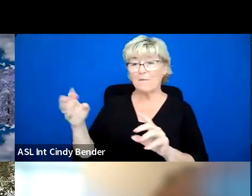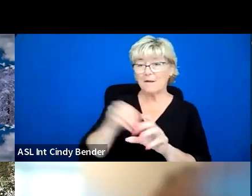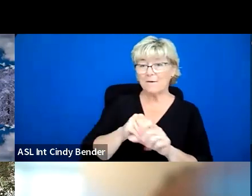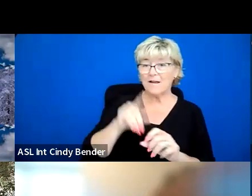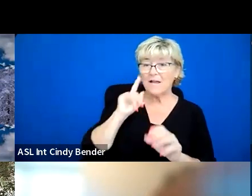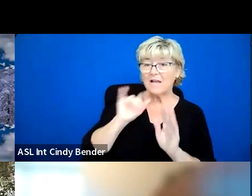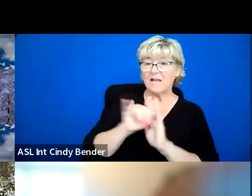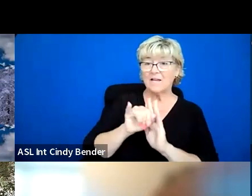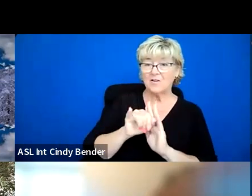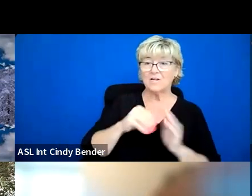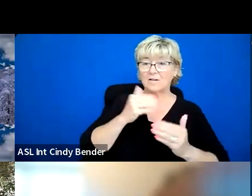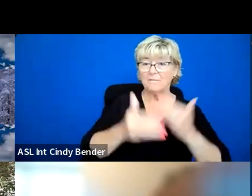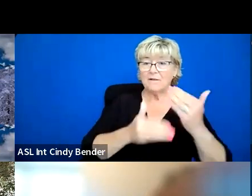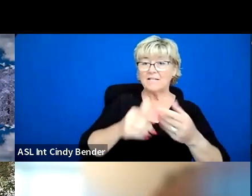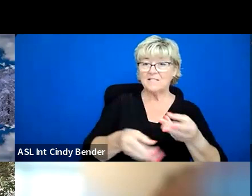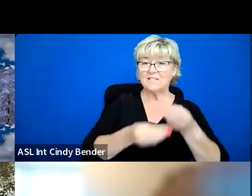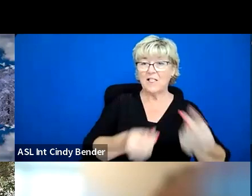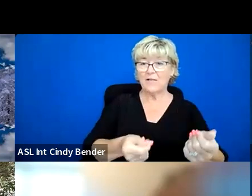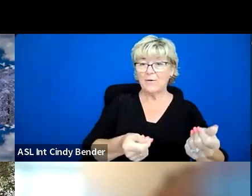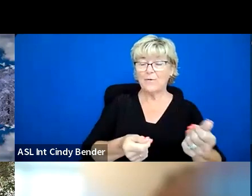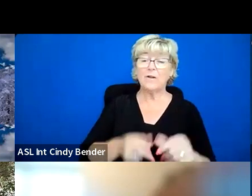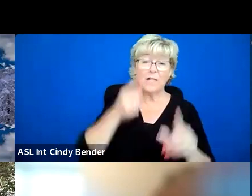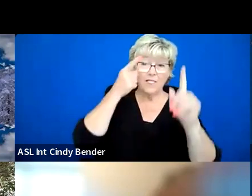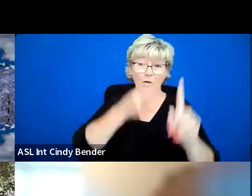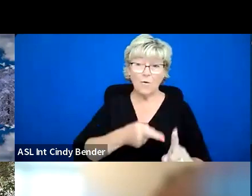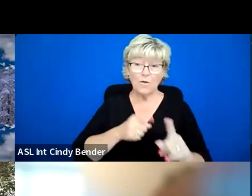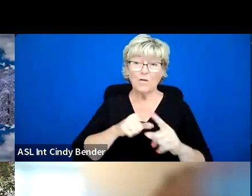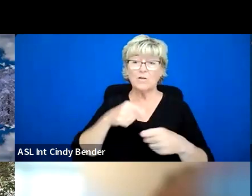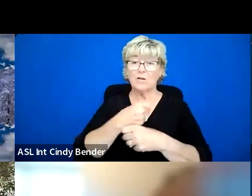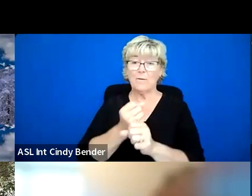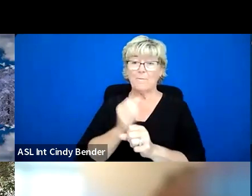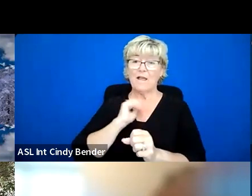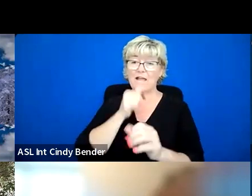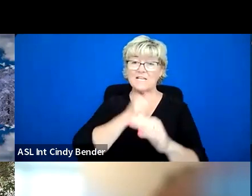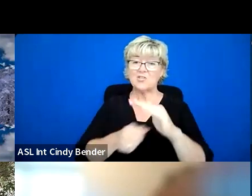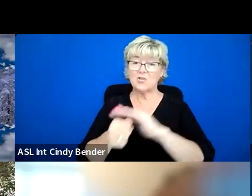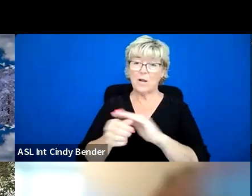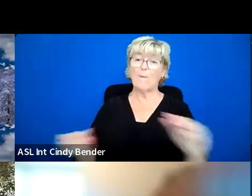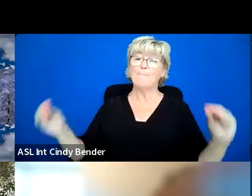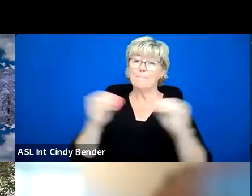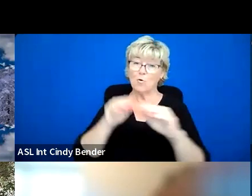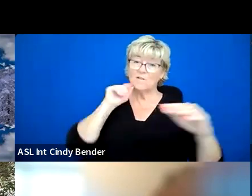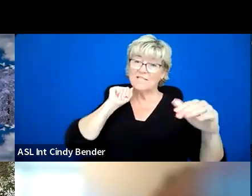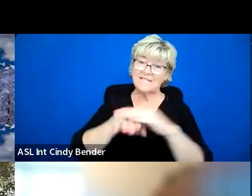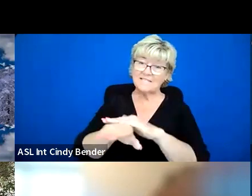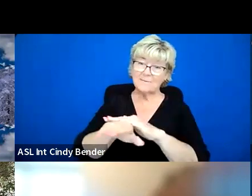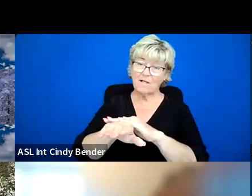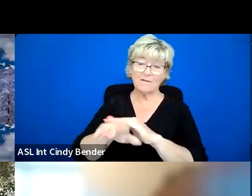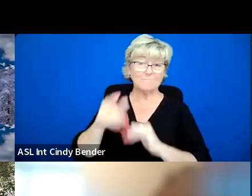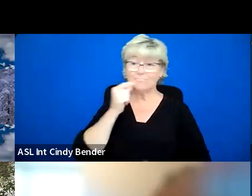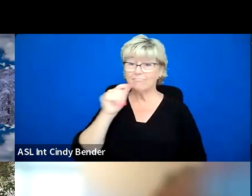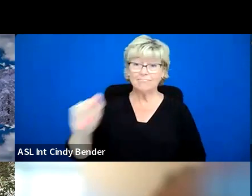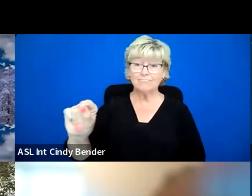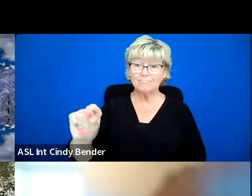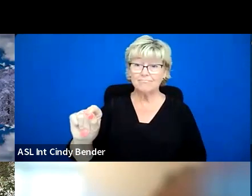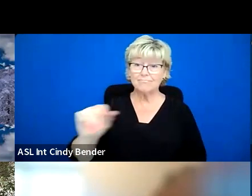identifying the paths to solutions. The goal is to make our shelters accessible. That's it. And